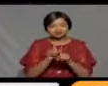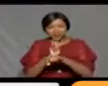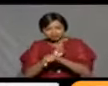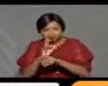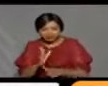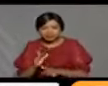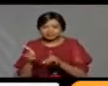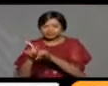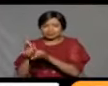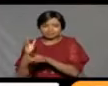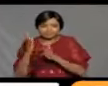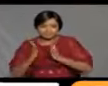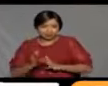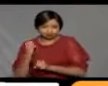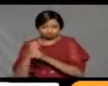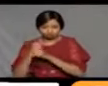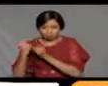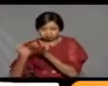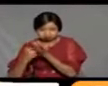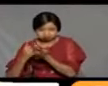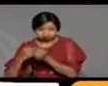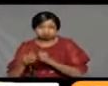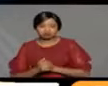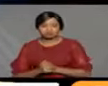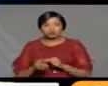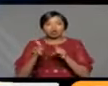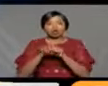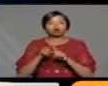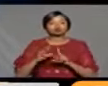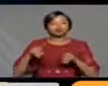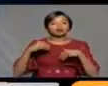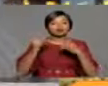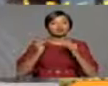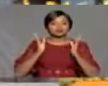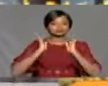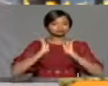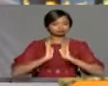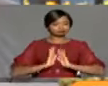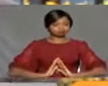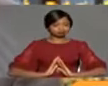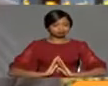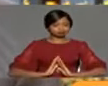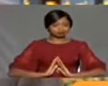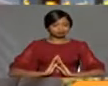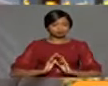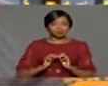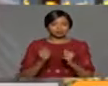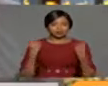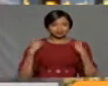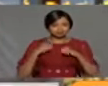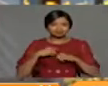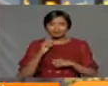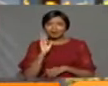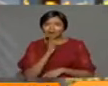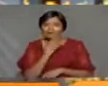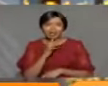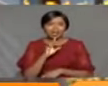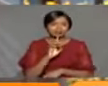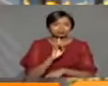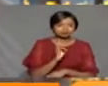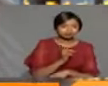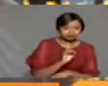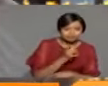enumerators. Then we are also providing four reflector jackets. They are good plans to beef up